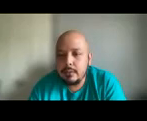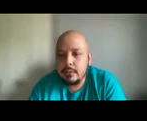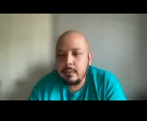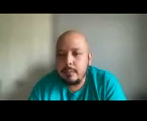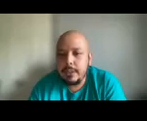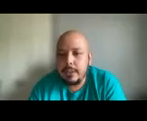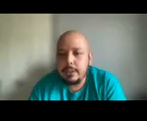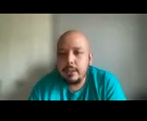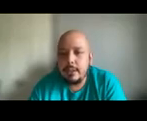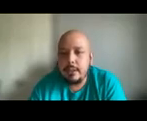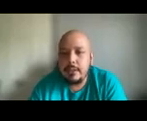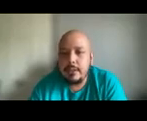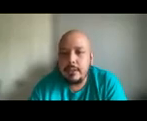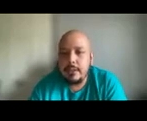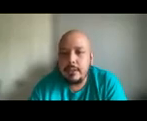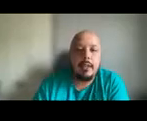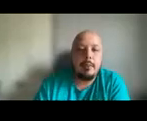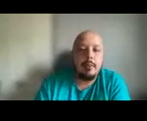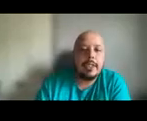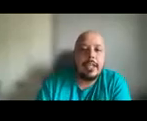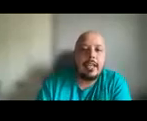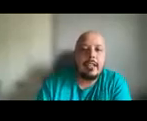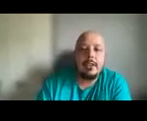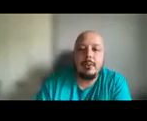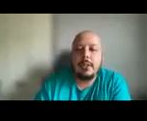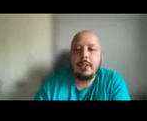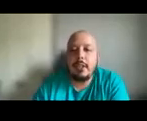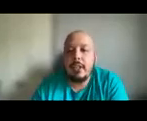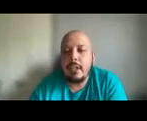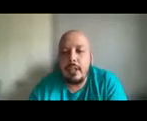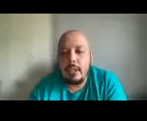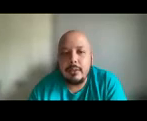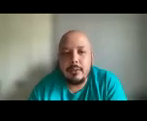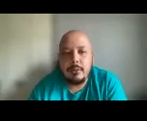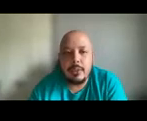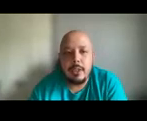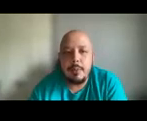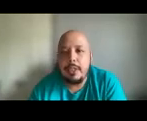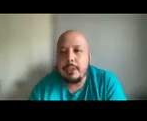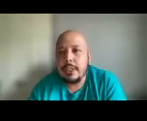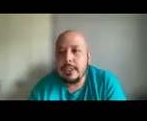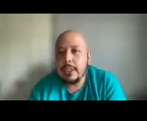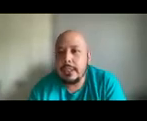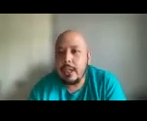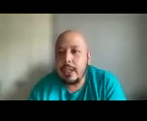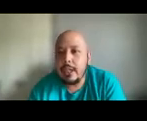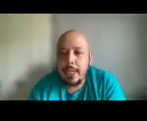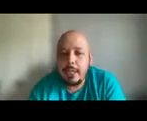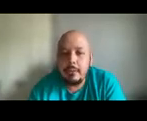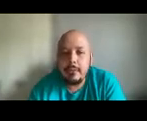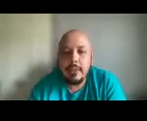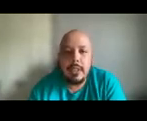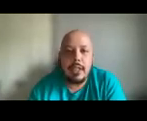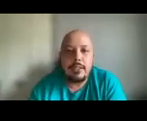just want to make sure. Okay. And then with that, I know we're going to be transitioning now into